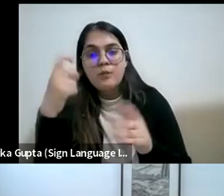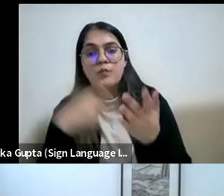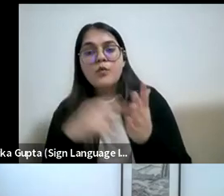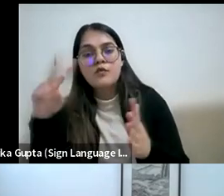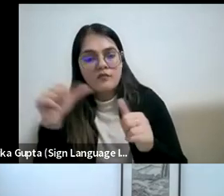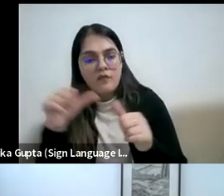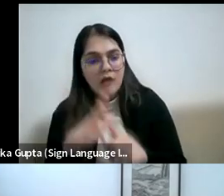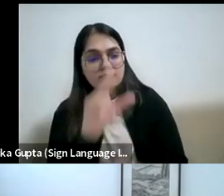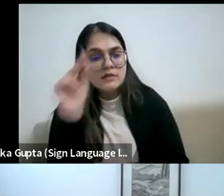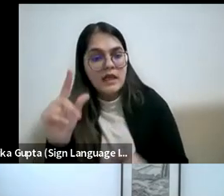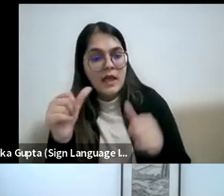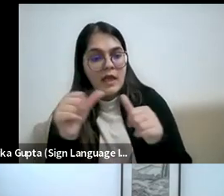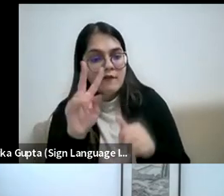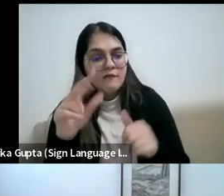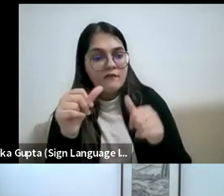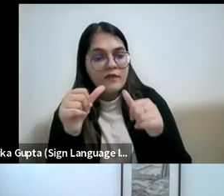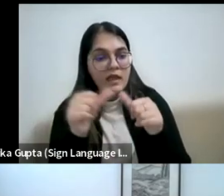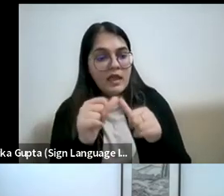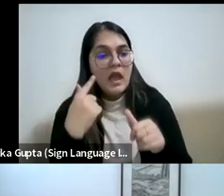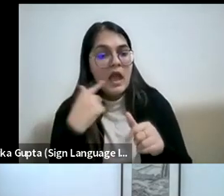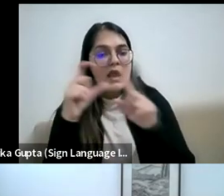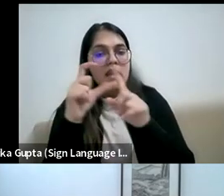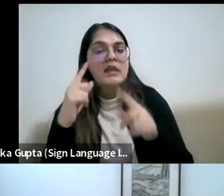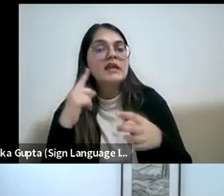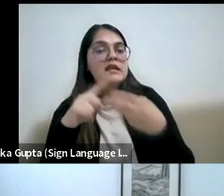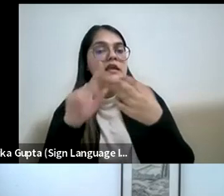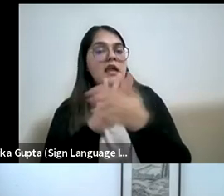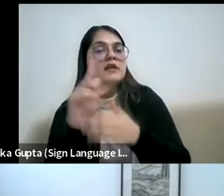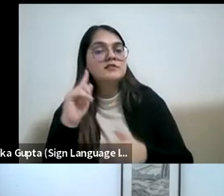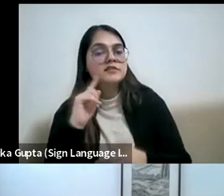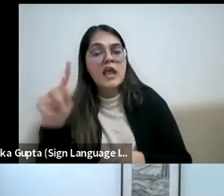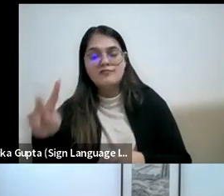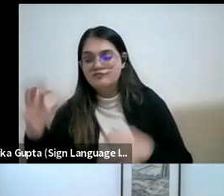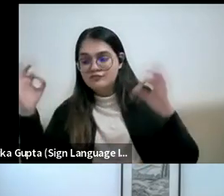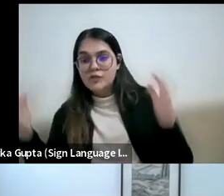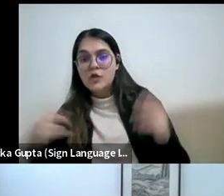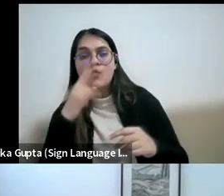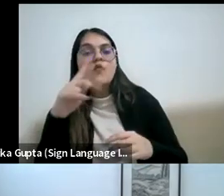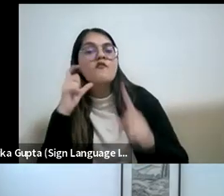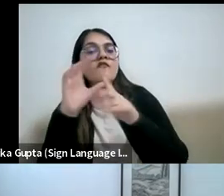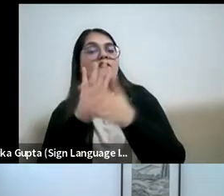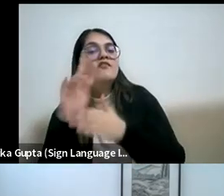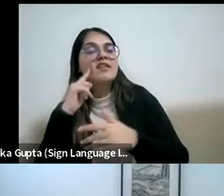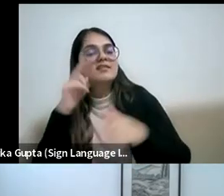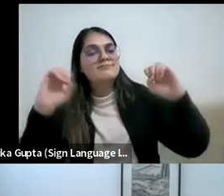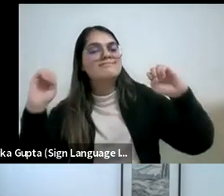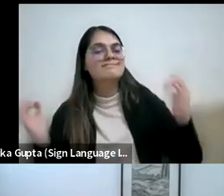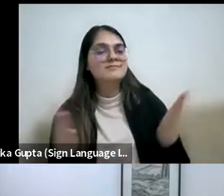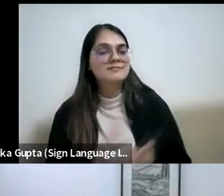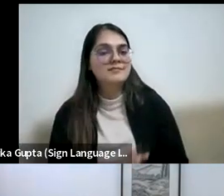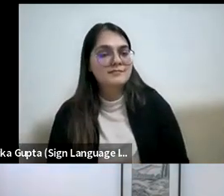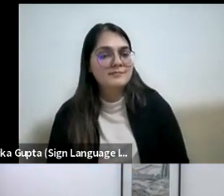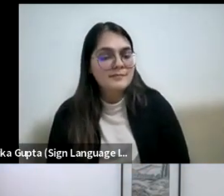new initiative that Vidhi has just rolled out. And I'm very pleased to bring to you our database on pending Constitution